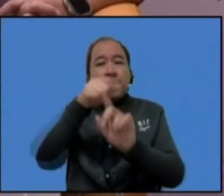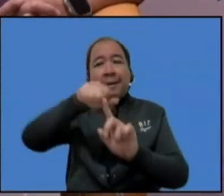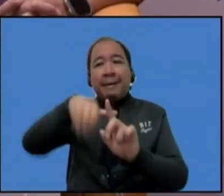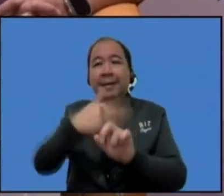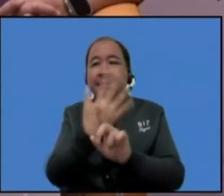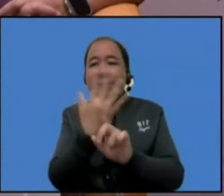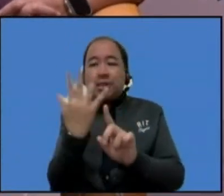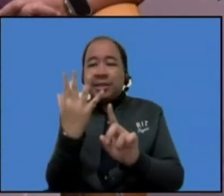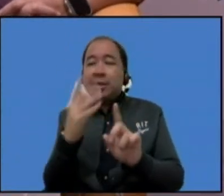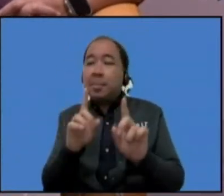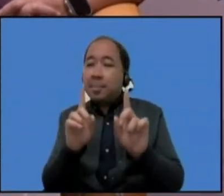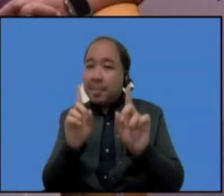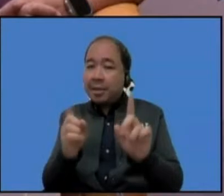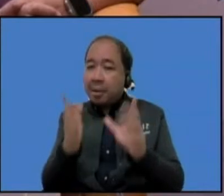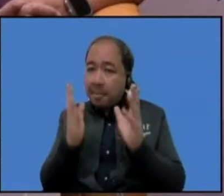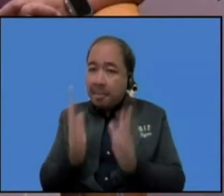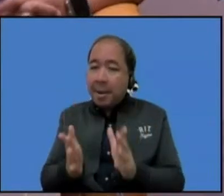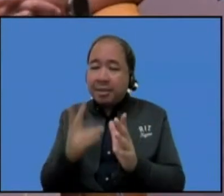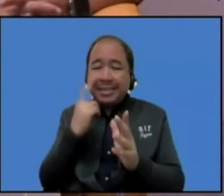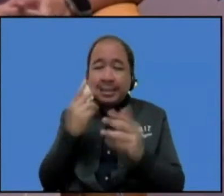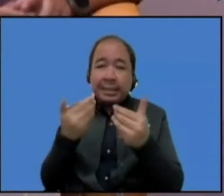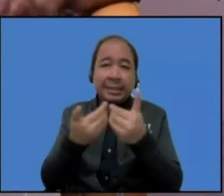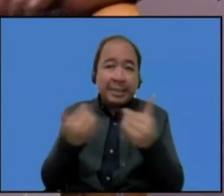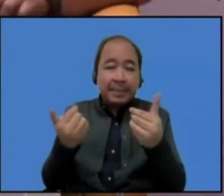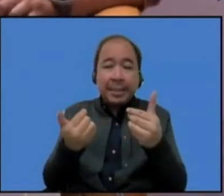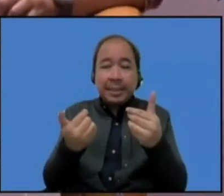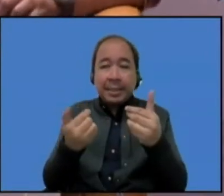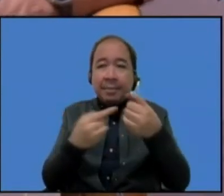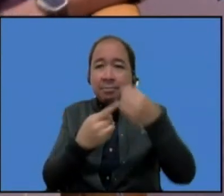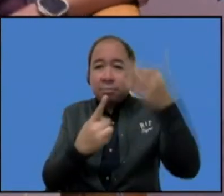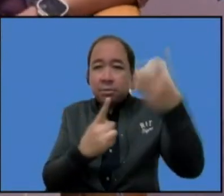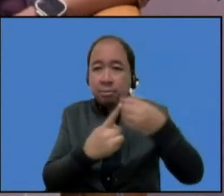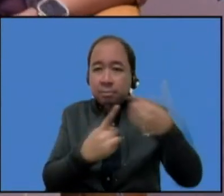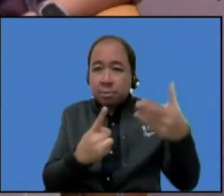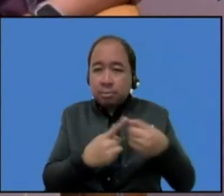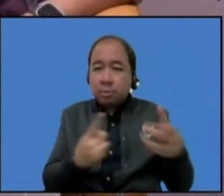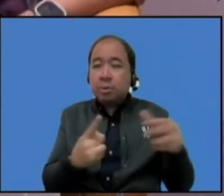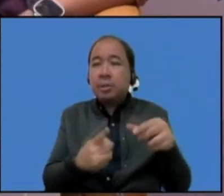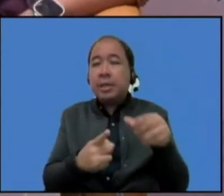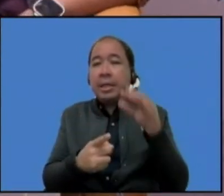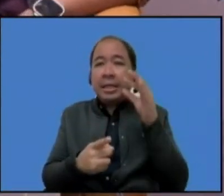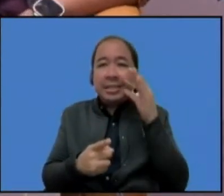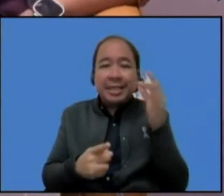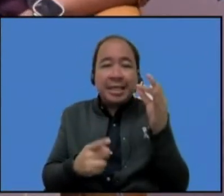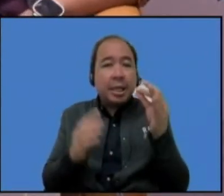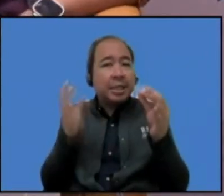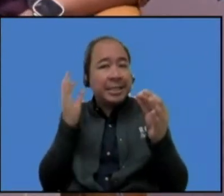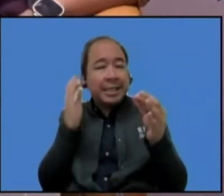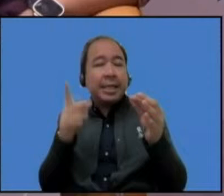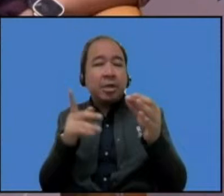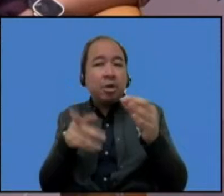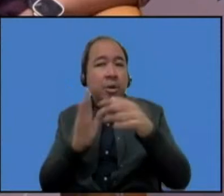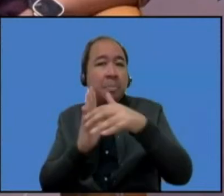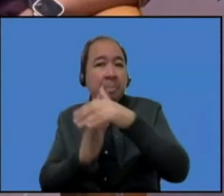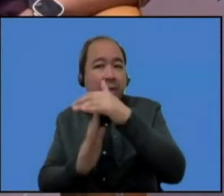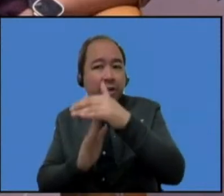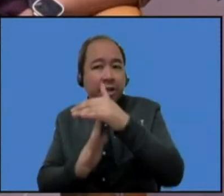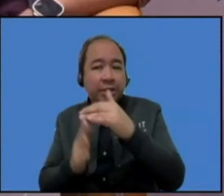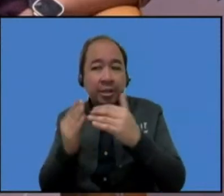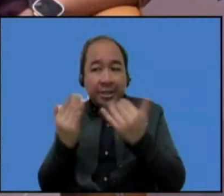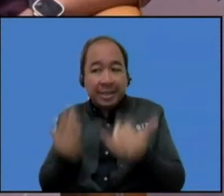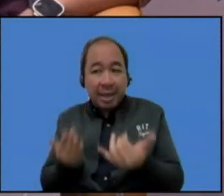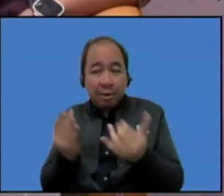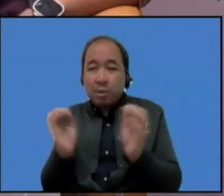necessary to have gender disaggregated statistics on migration because there is no accurate data